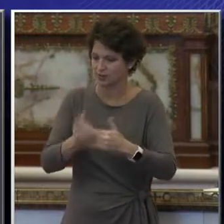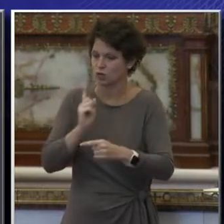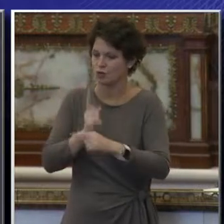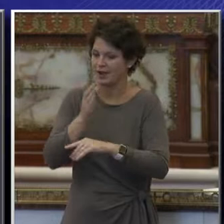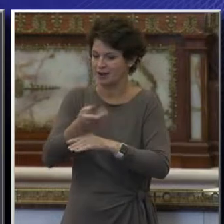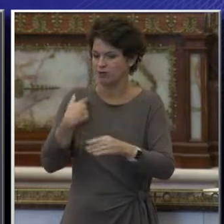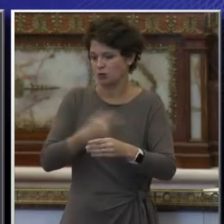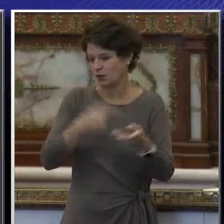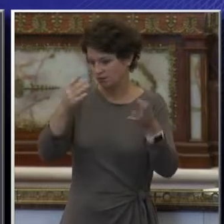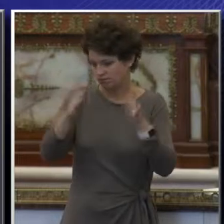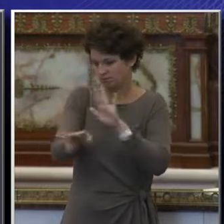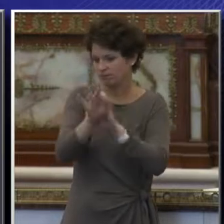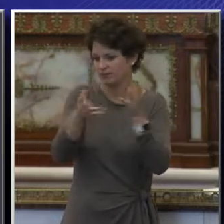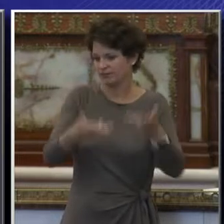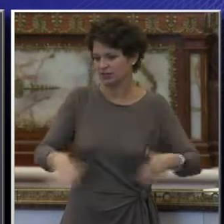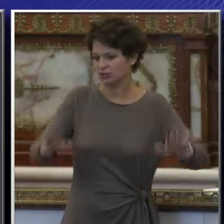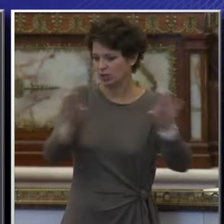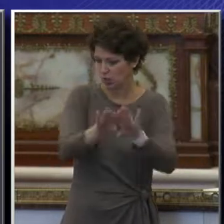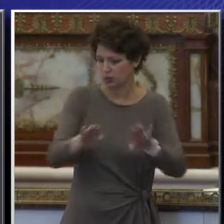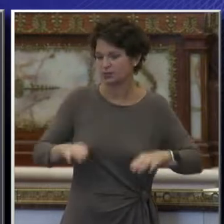closing.